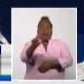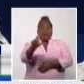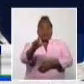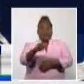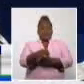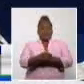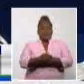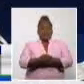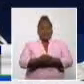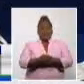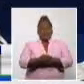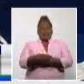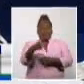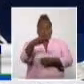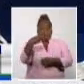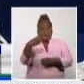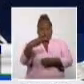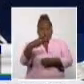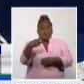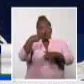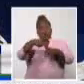Mexico 9.33,